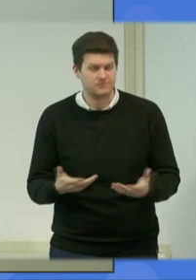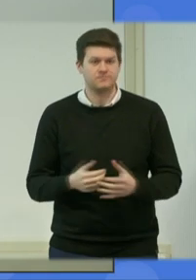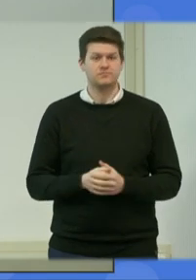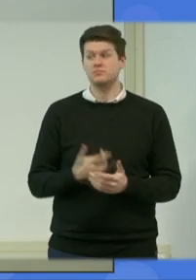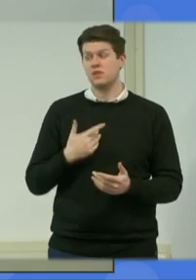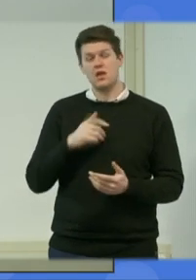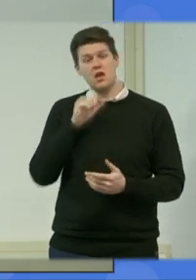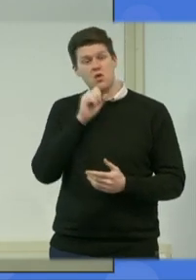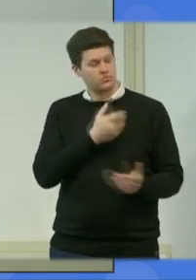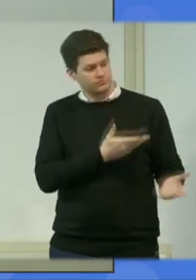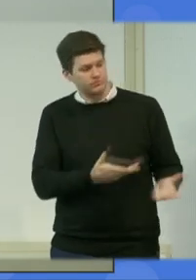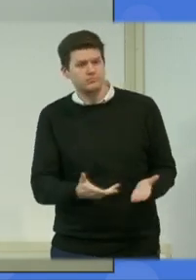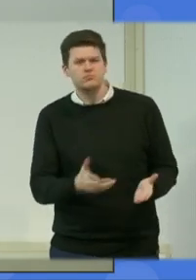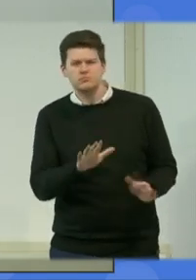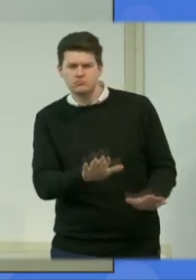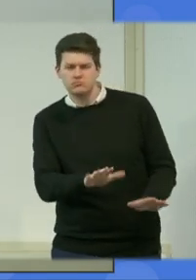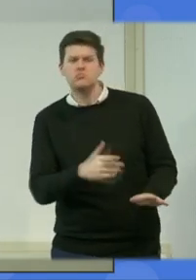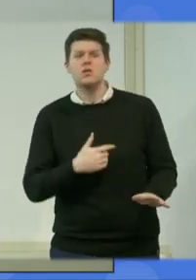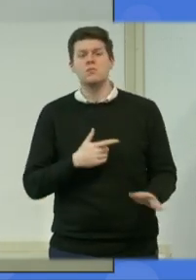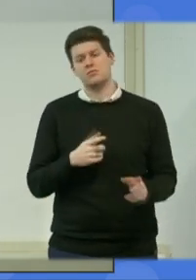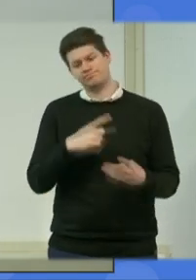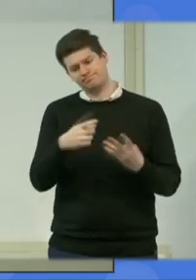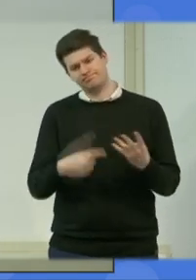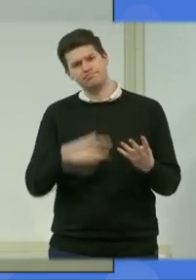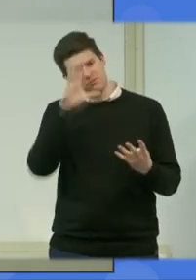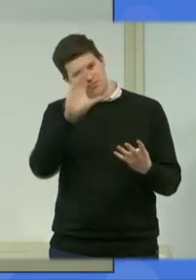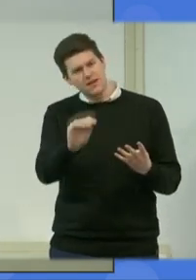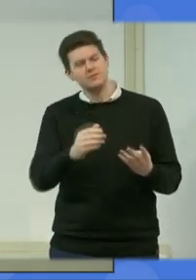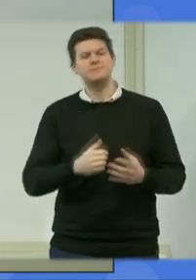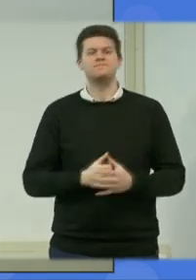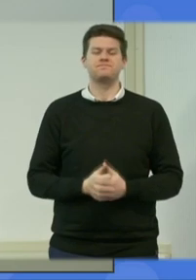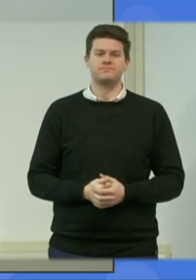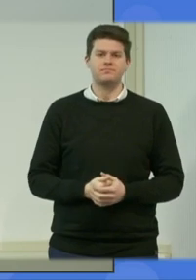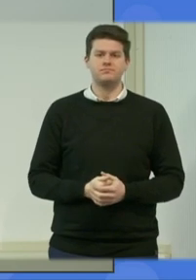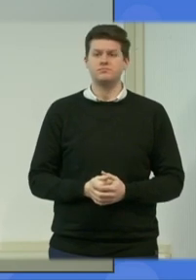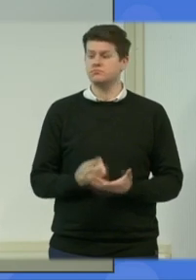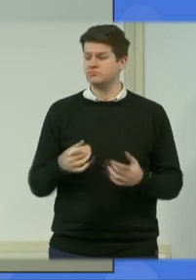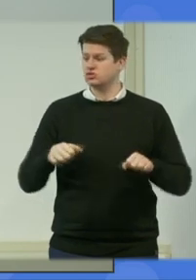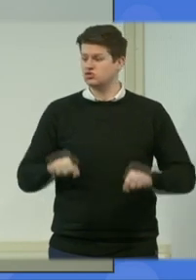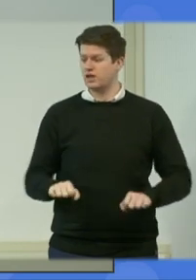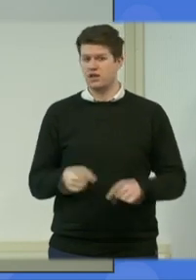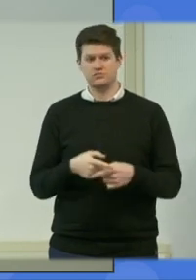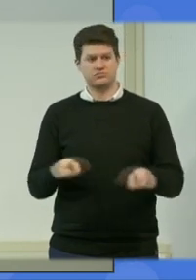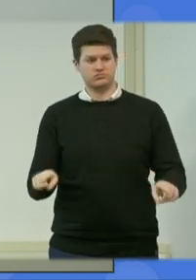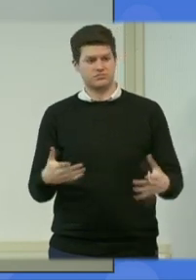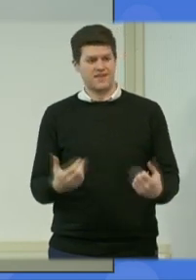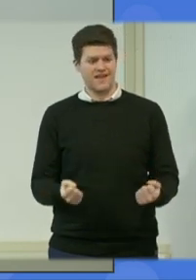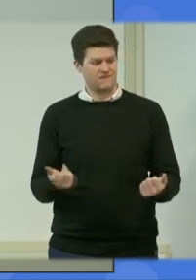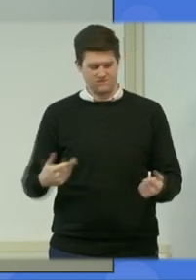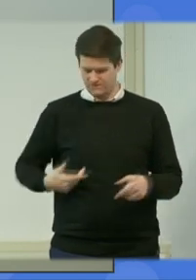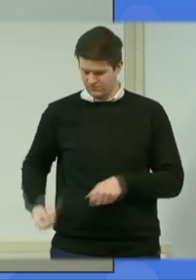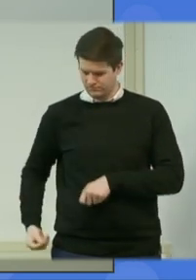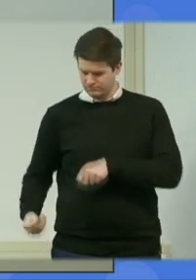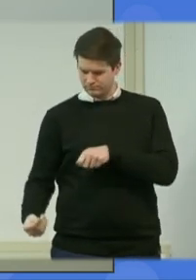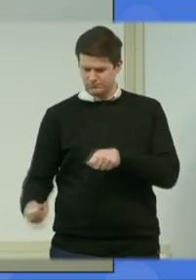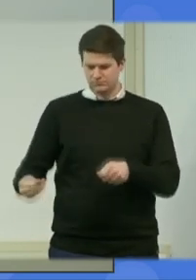them in just a moment. A few reminders before I get into that. So your chairs that you're sitting at, they do have some little tables that